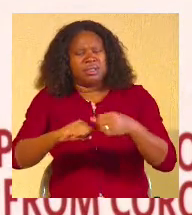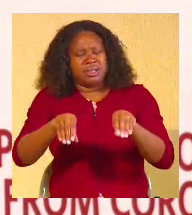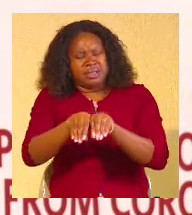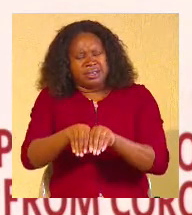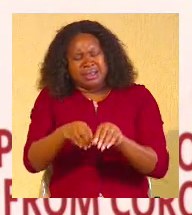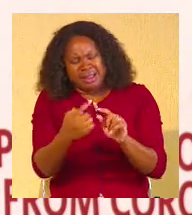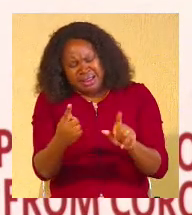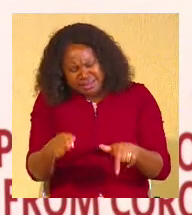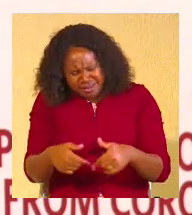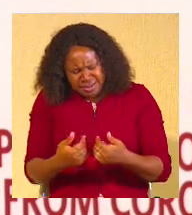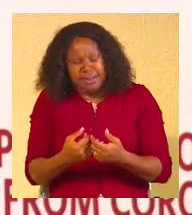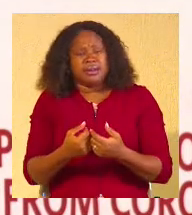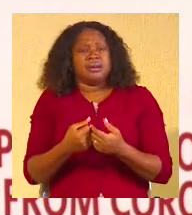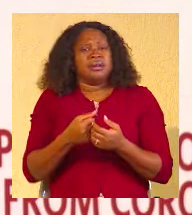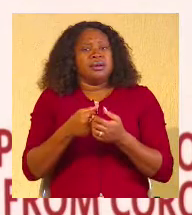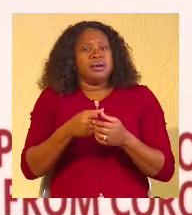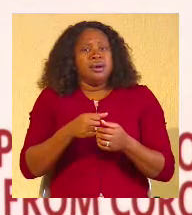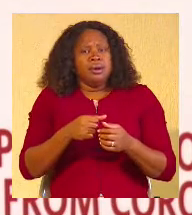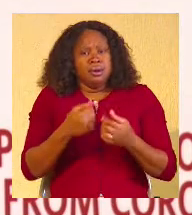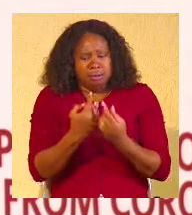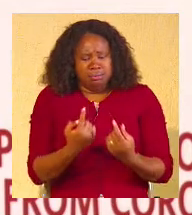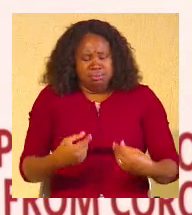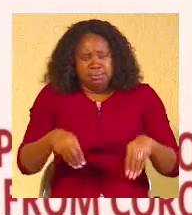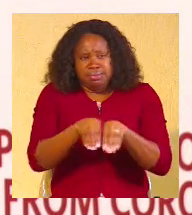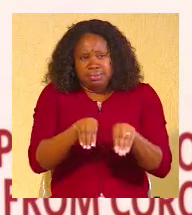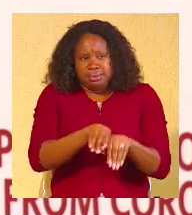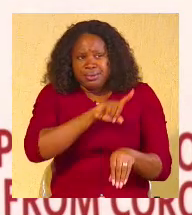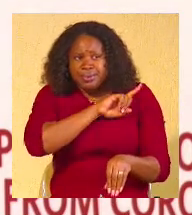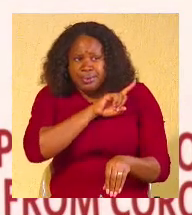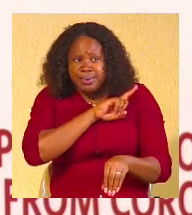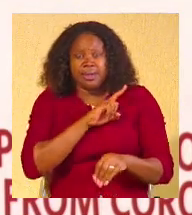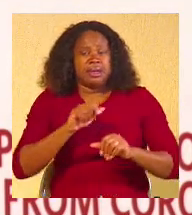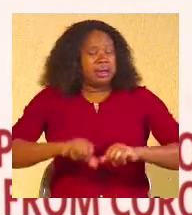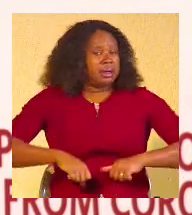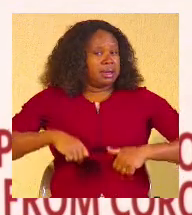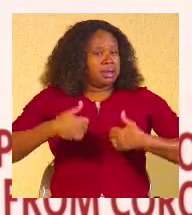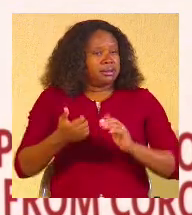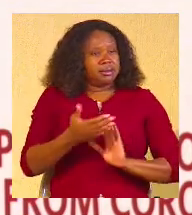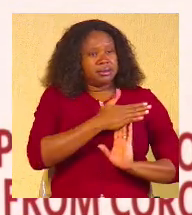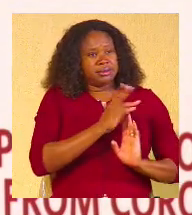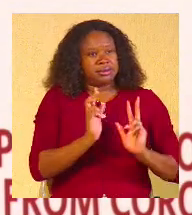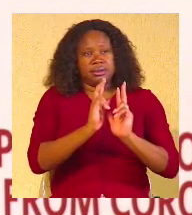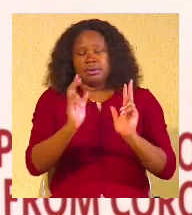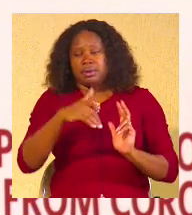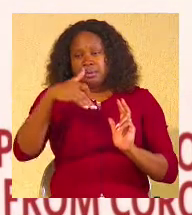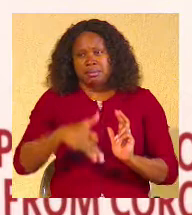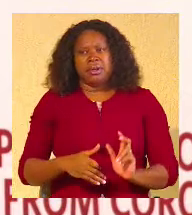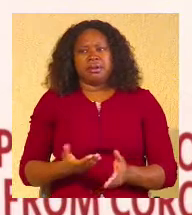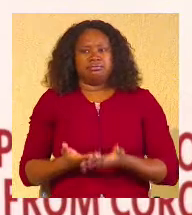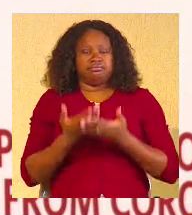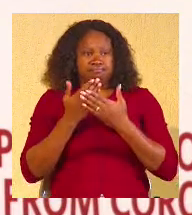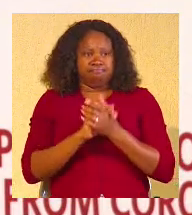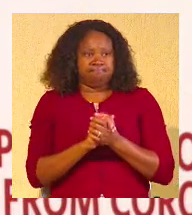in its power to ensure the health and safety of the Namibian people. In